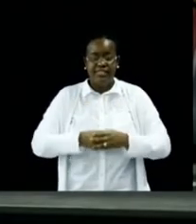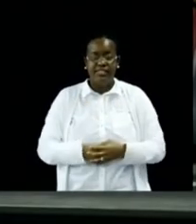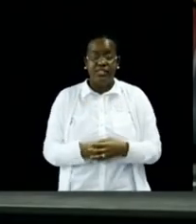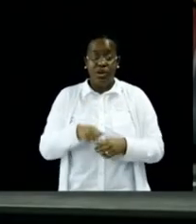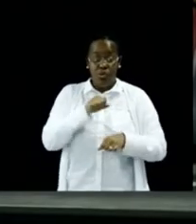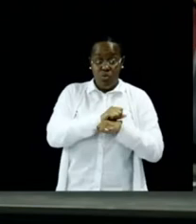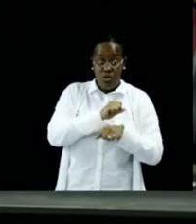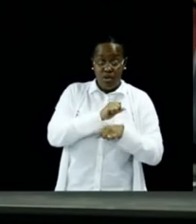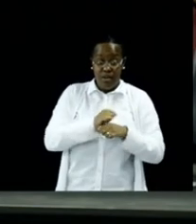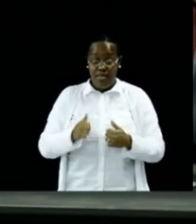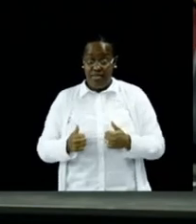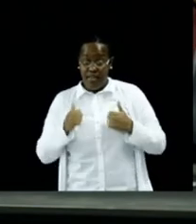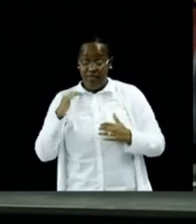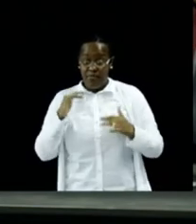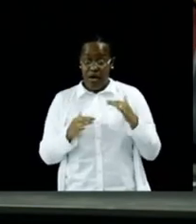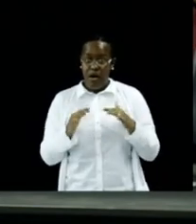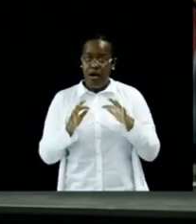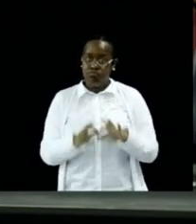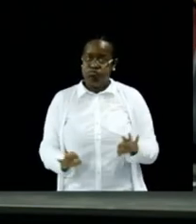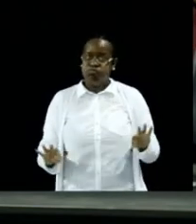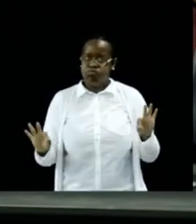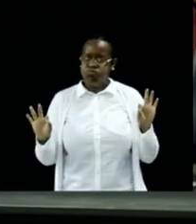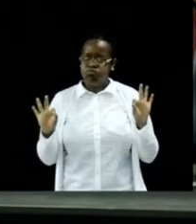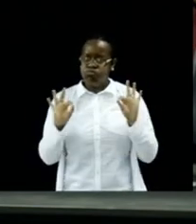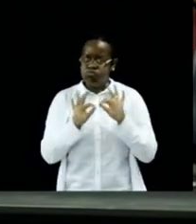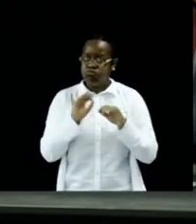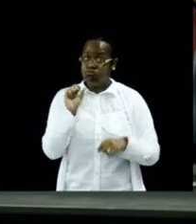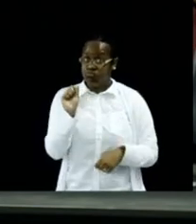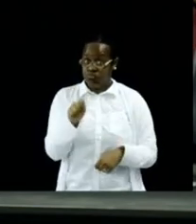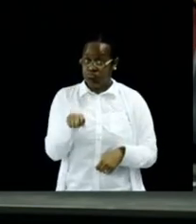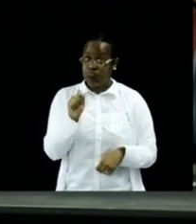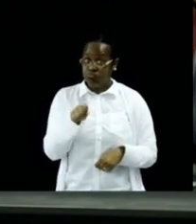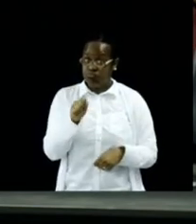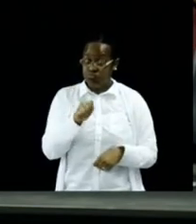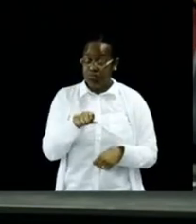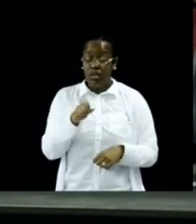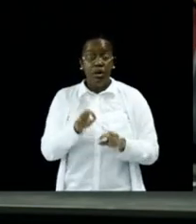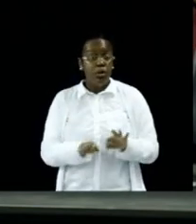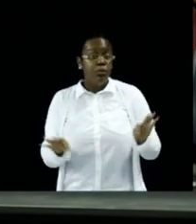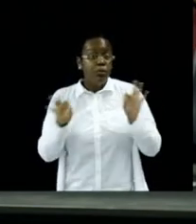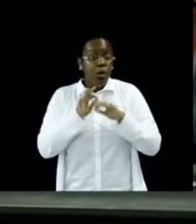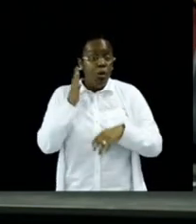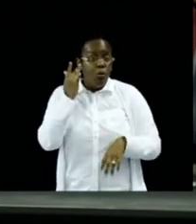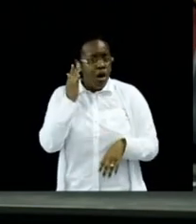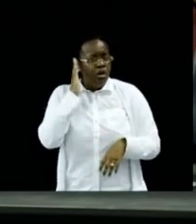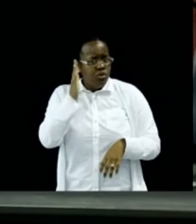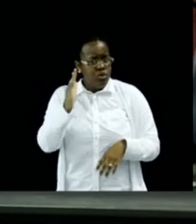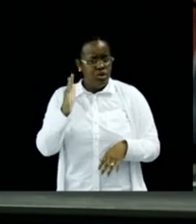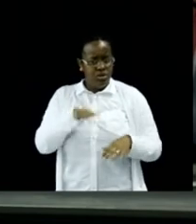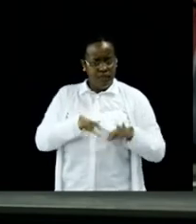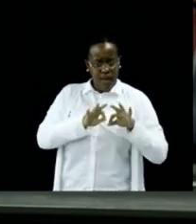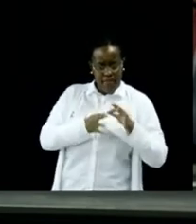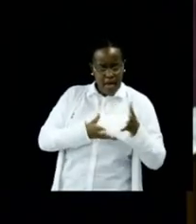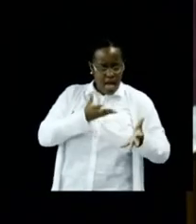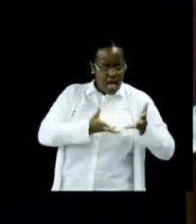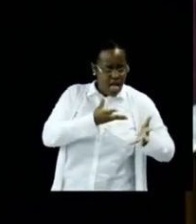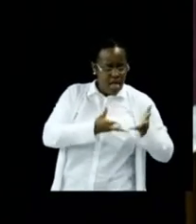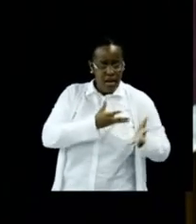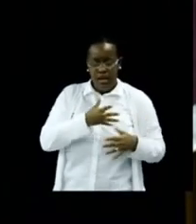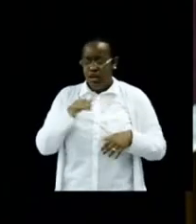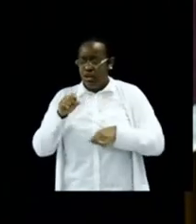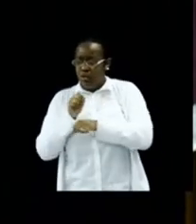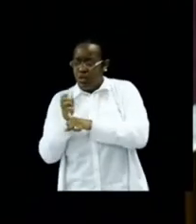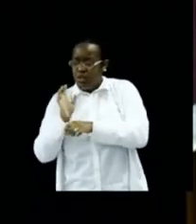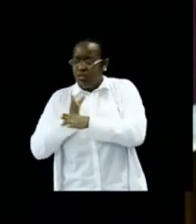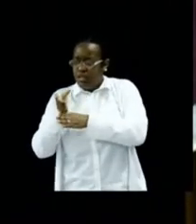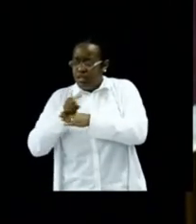Work-life balance is going to be important. It's going to be important because you're going to have to balance your family, you're going to have to balance